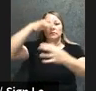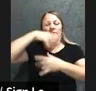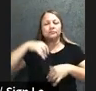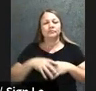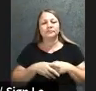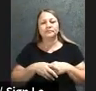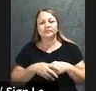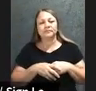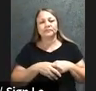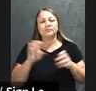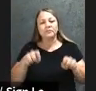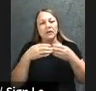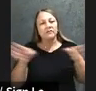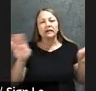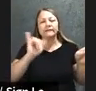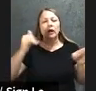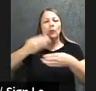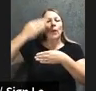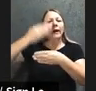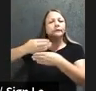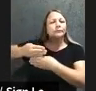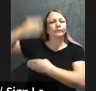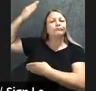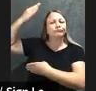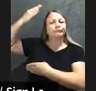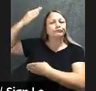here. You can open windows, use